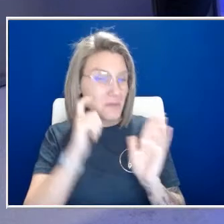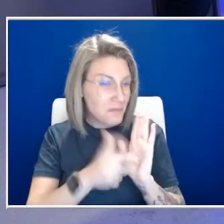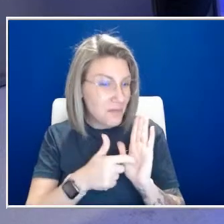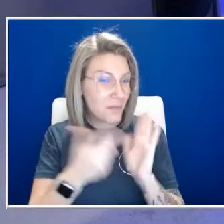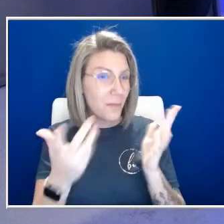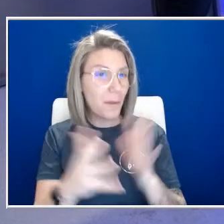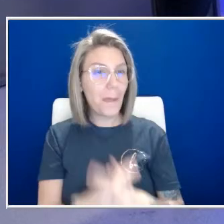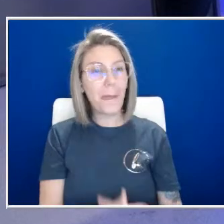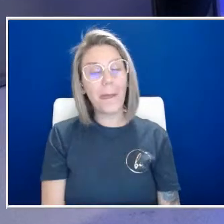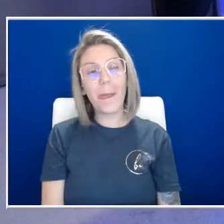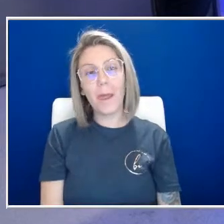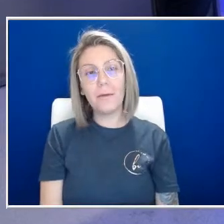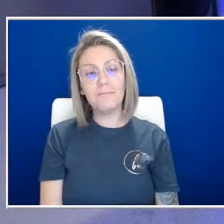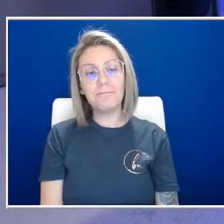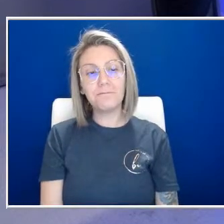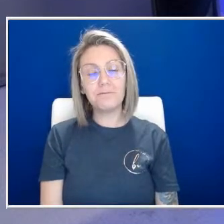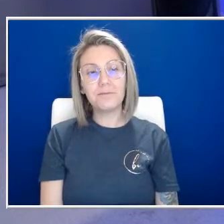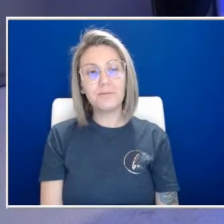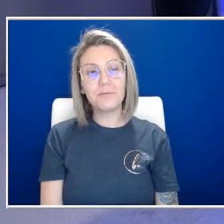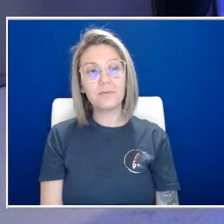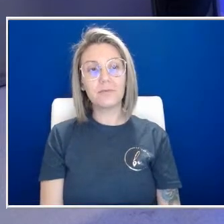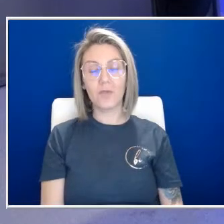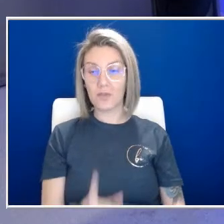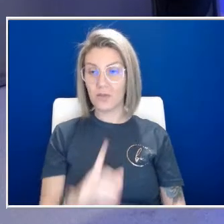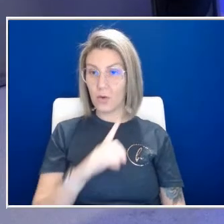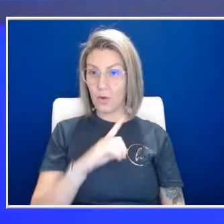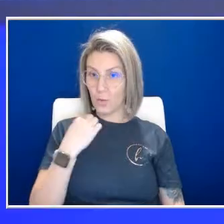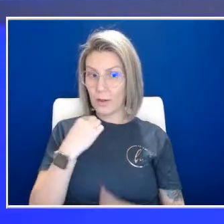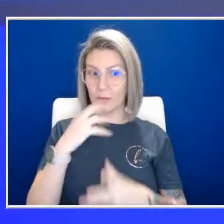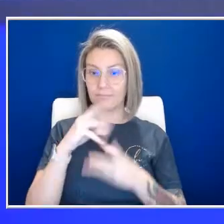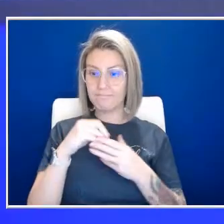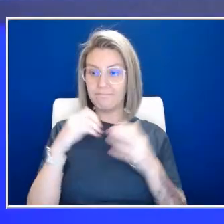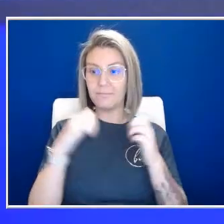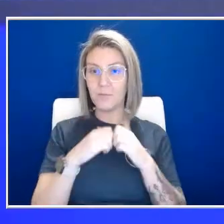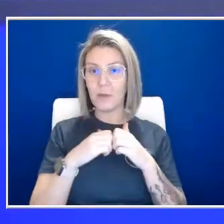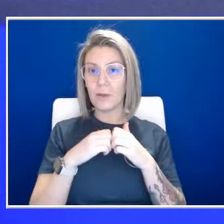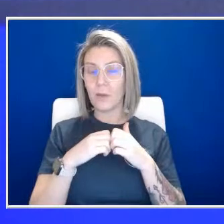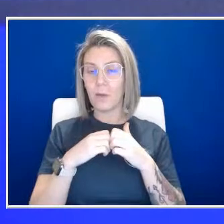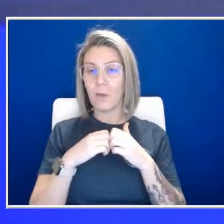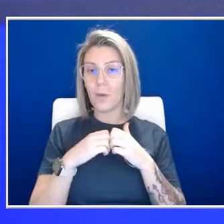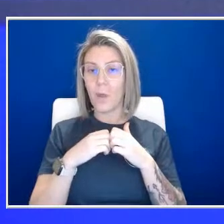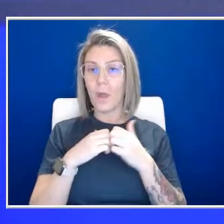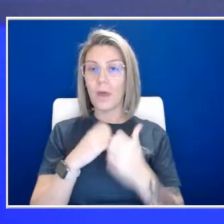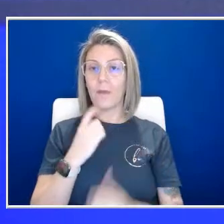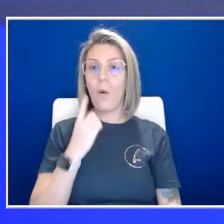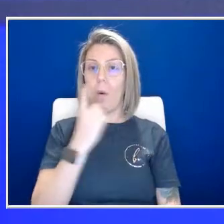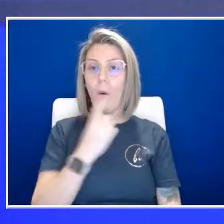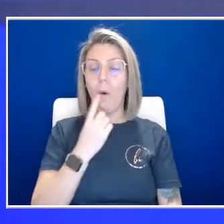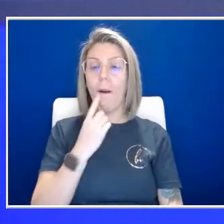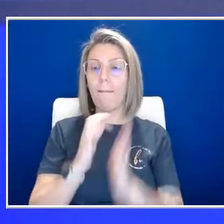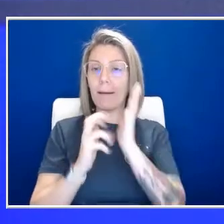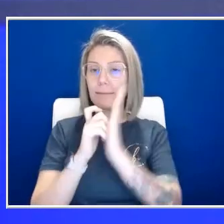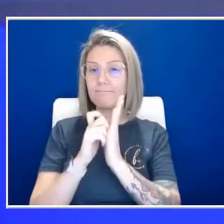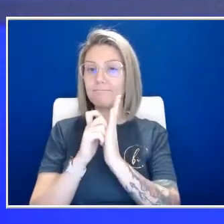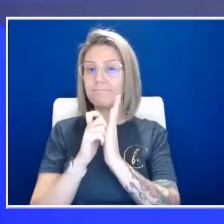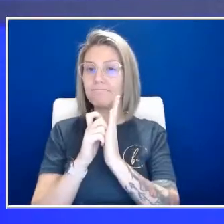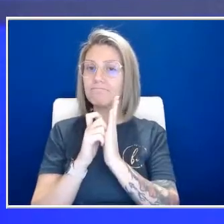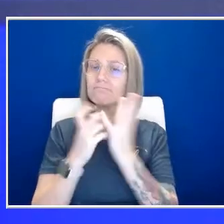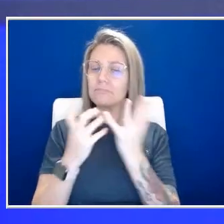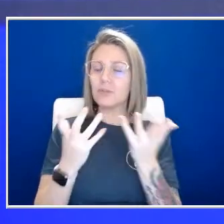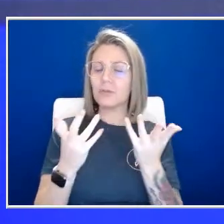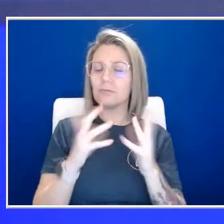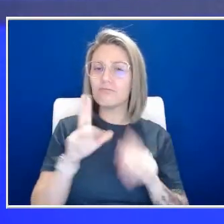So I think risk factors for oral cancer, you know, there are the classic things that most of your doctors will tell you, you